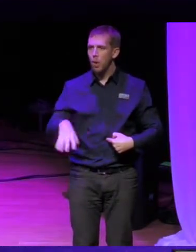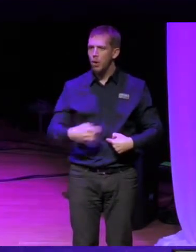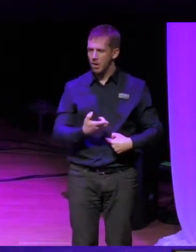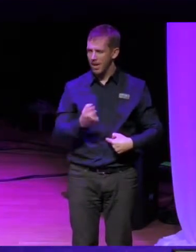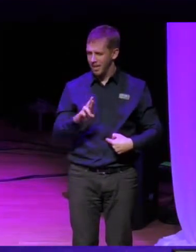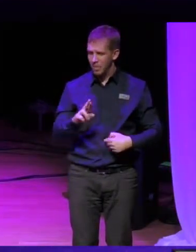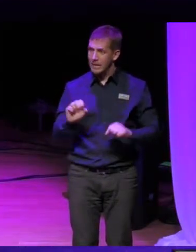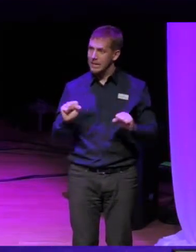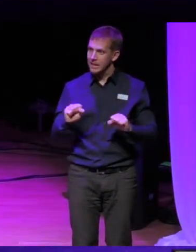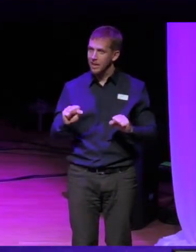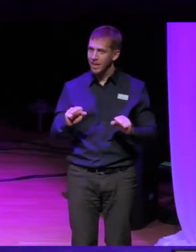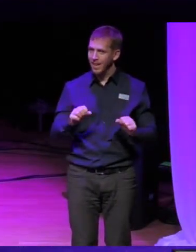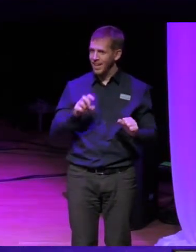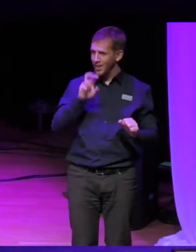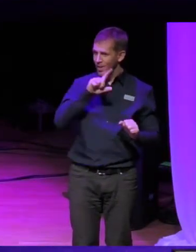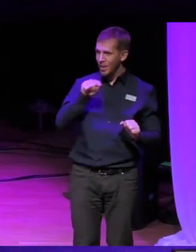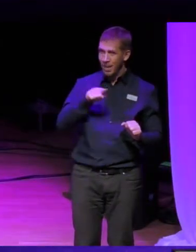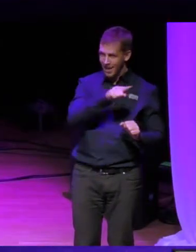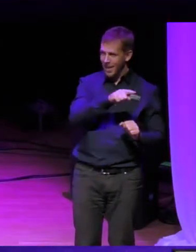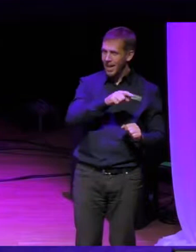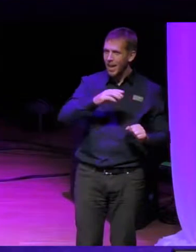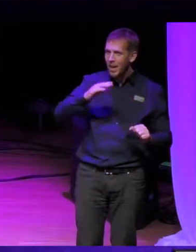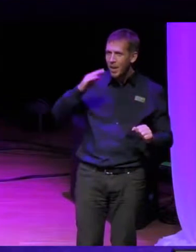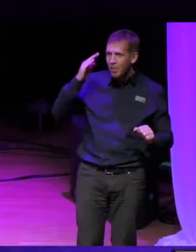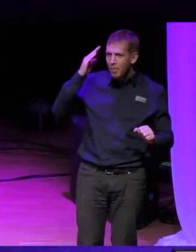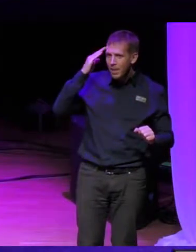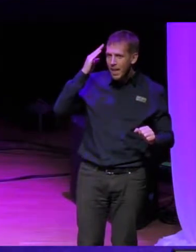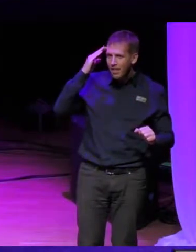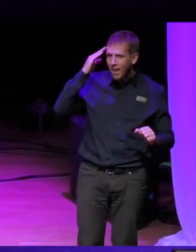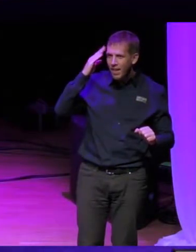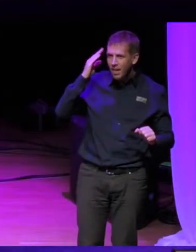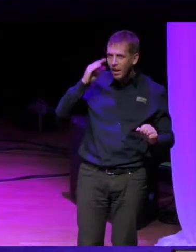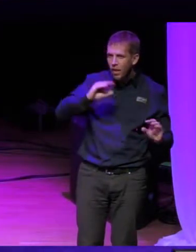be deliberately postponed by the